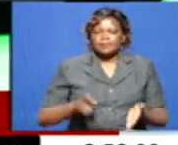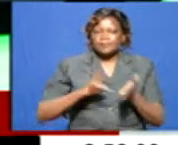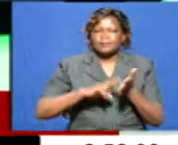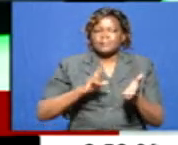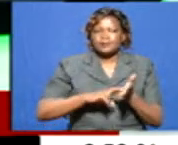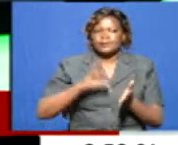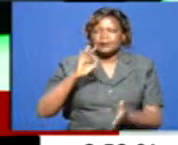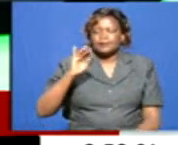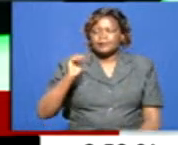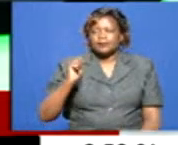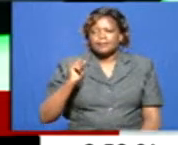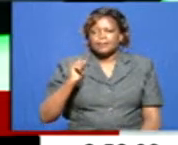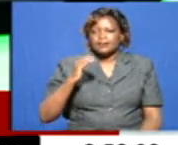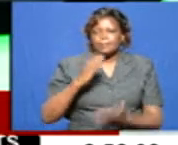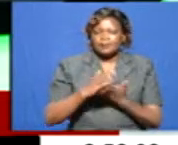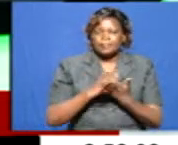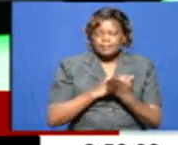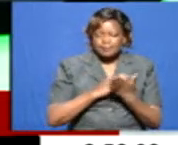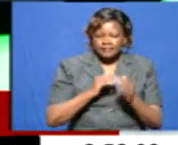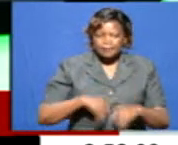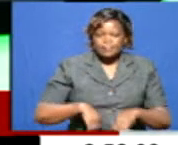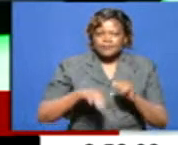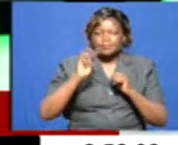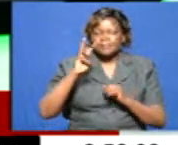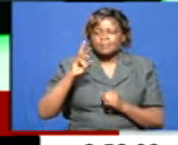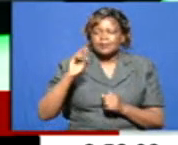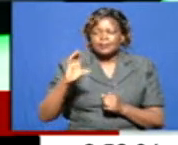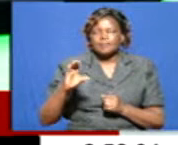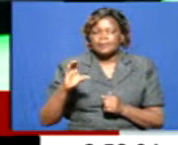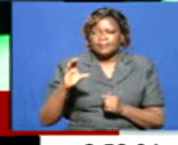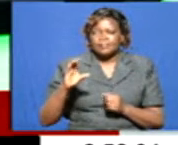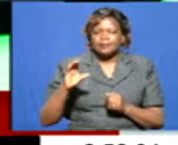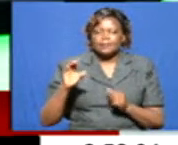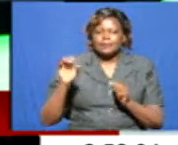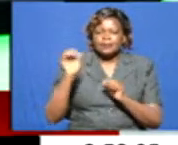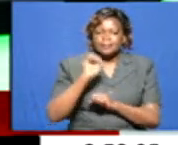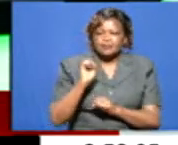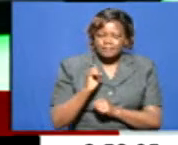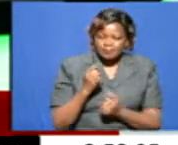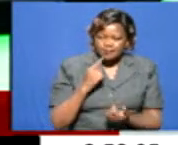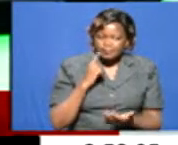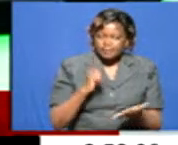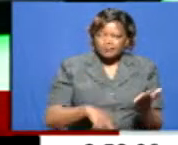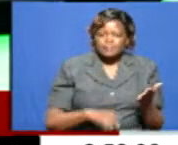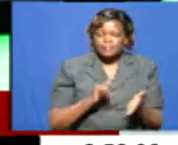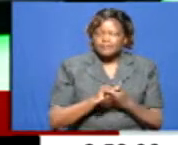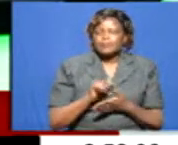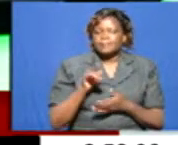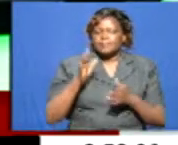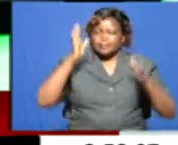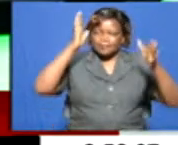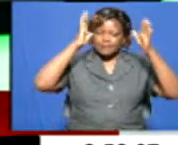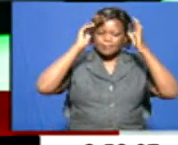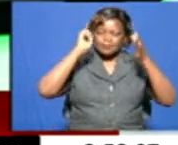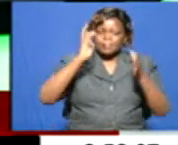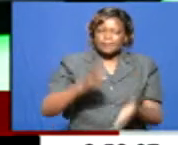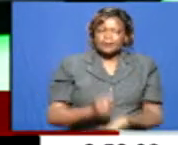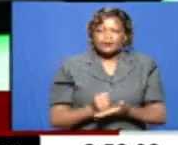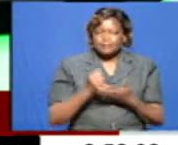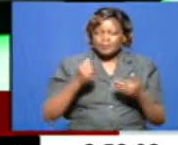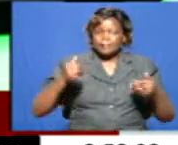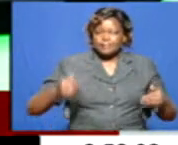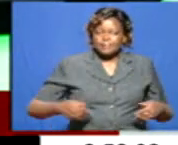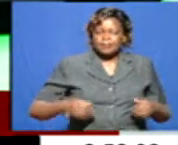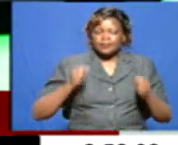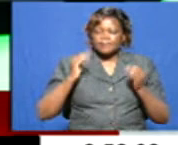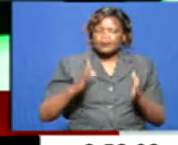Star Program. According to the WRC Safari Rally CEO Phineas Kimathi, such initiatives will enable the young drivers